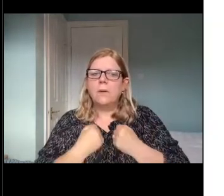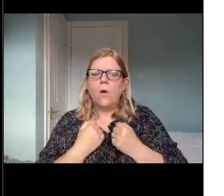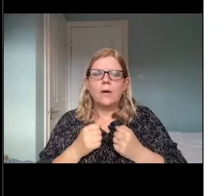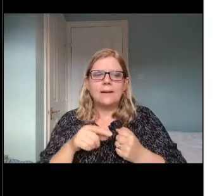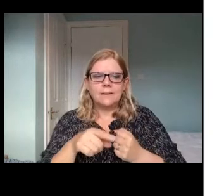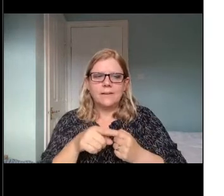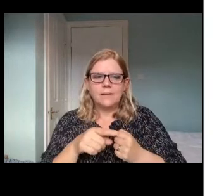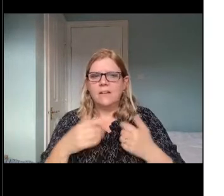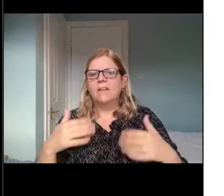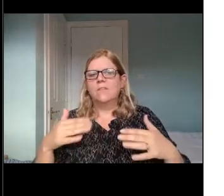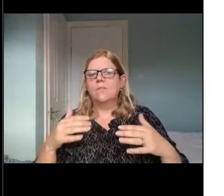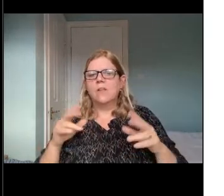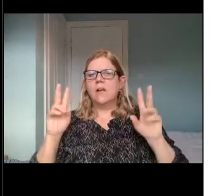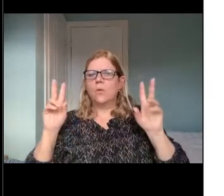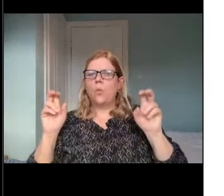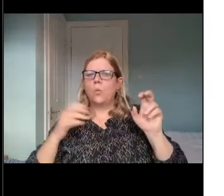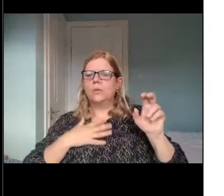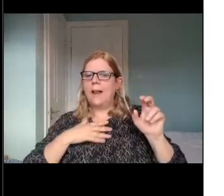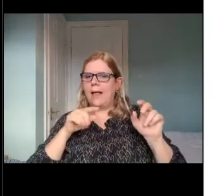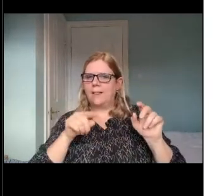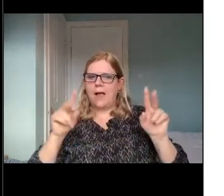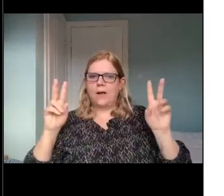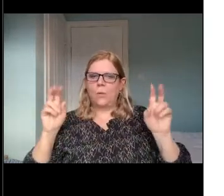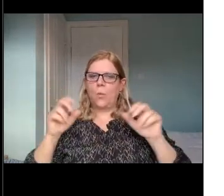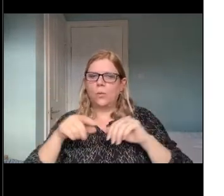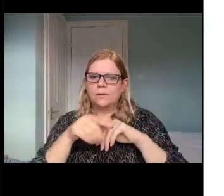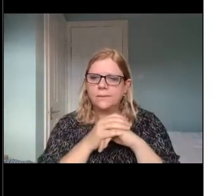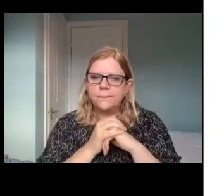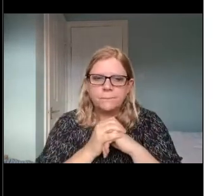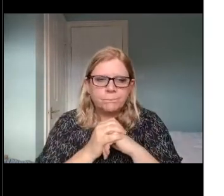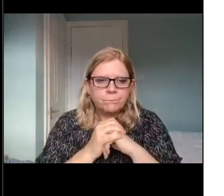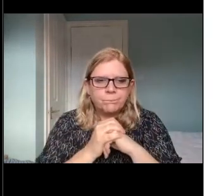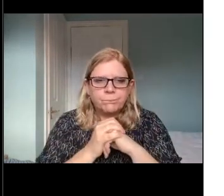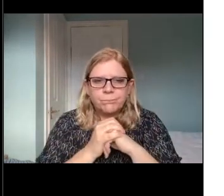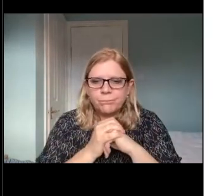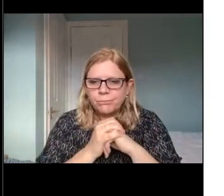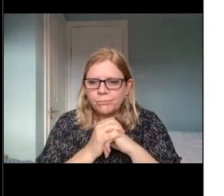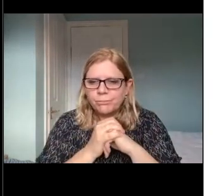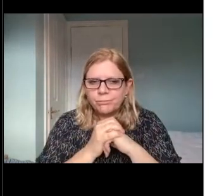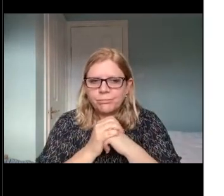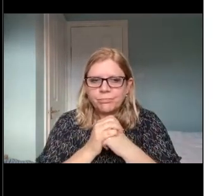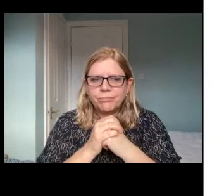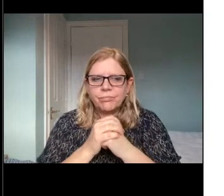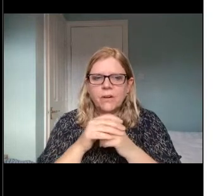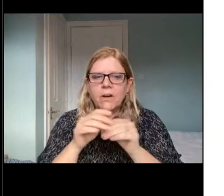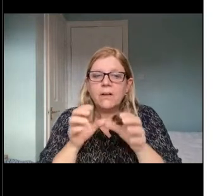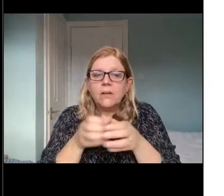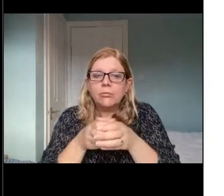So this report here about belonging, there's a quote there I wanted to share with you.